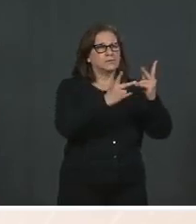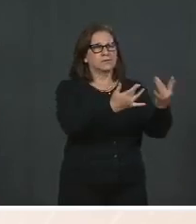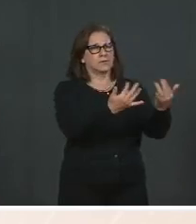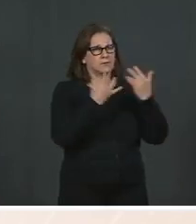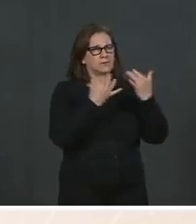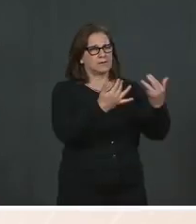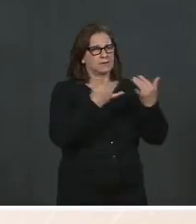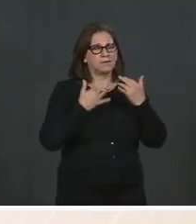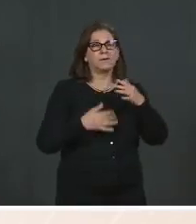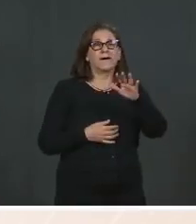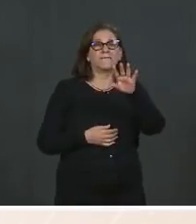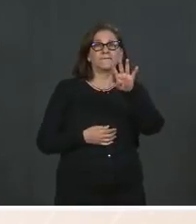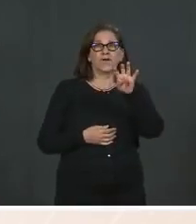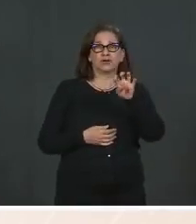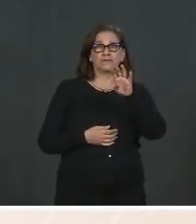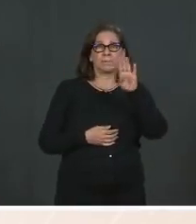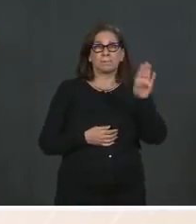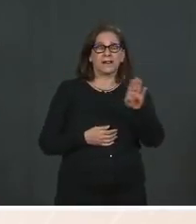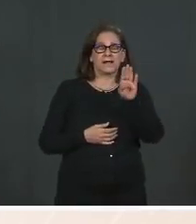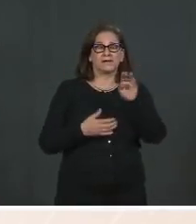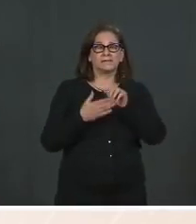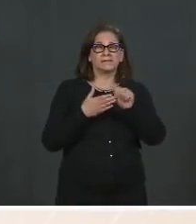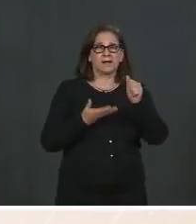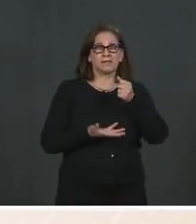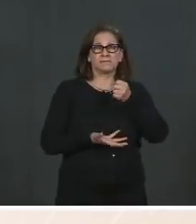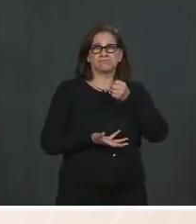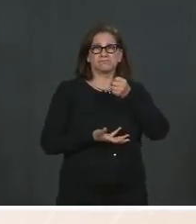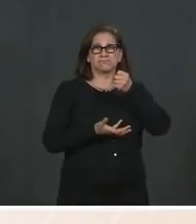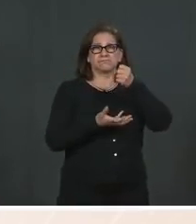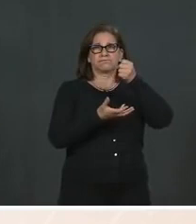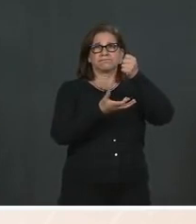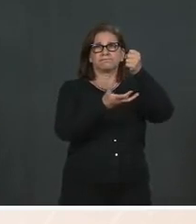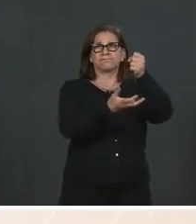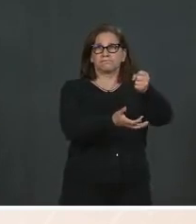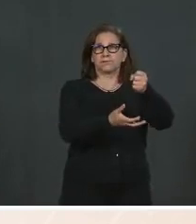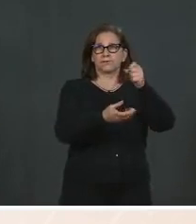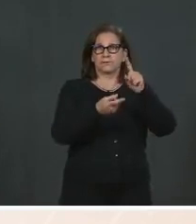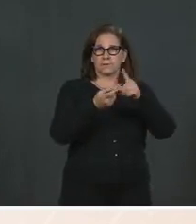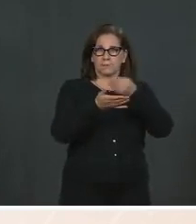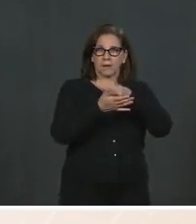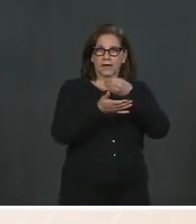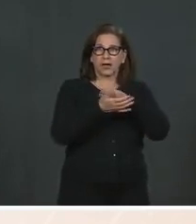causes as well and help ensure that families